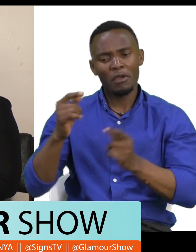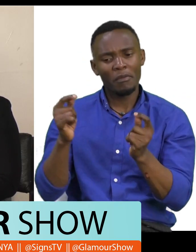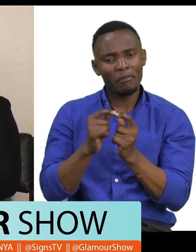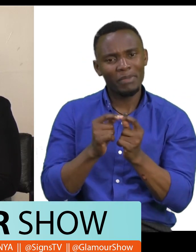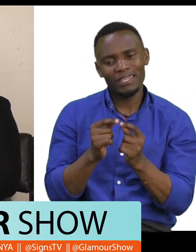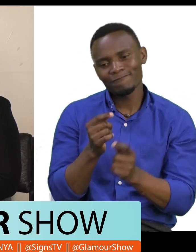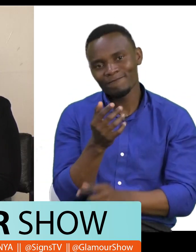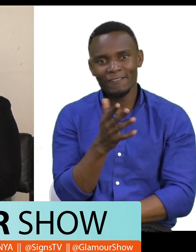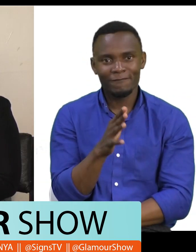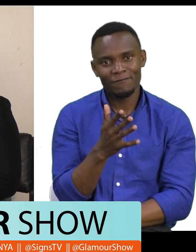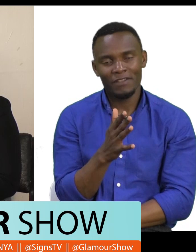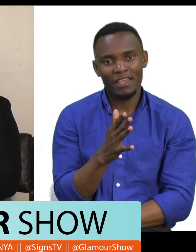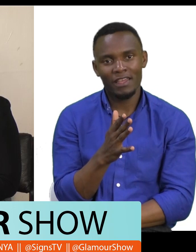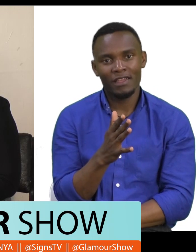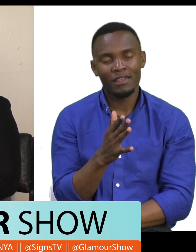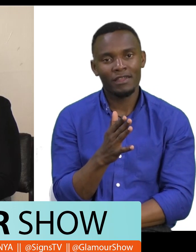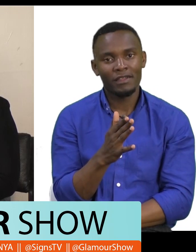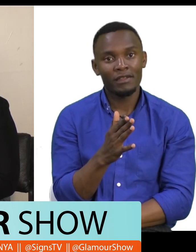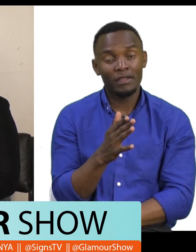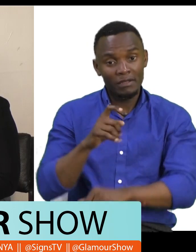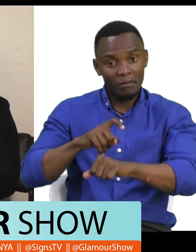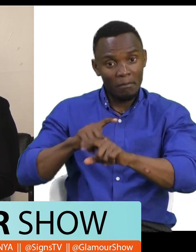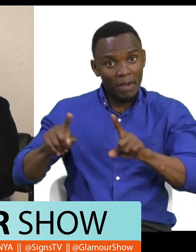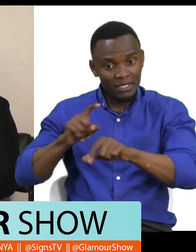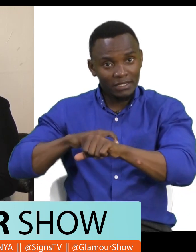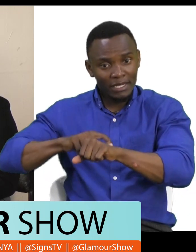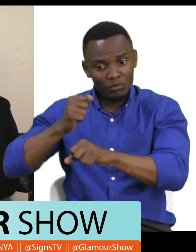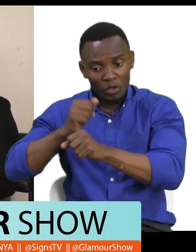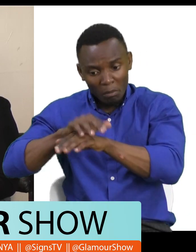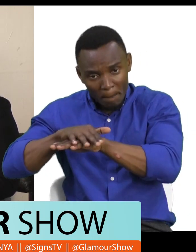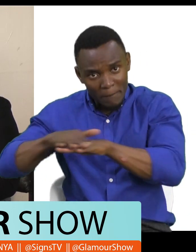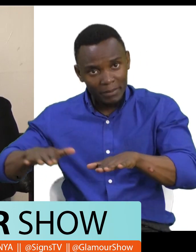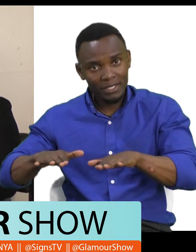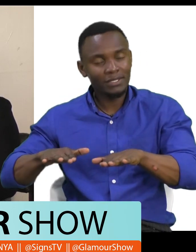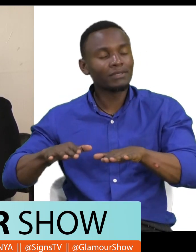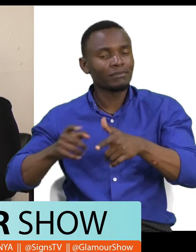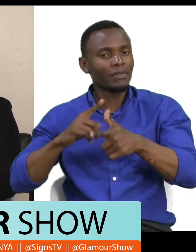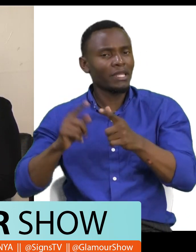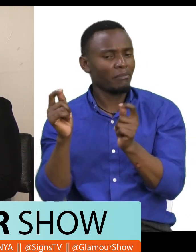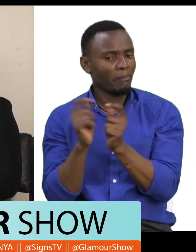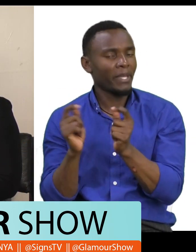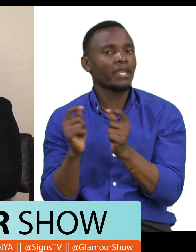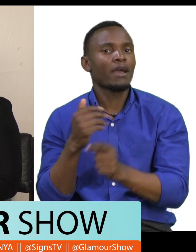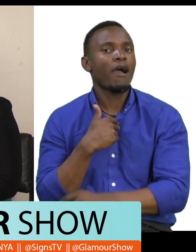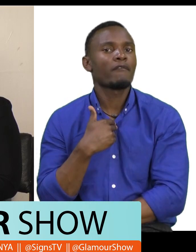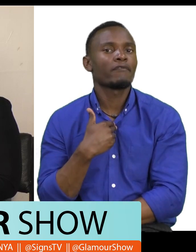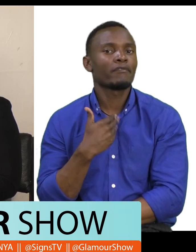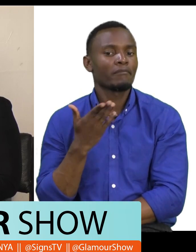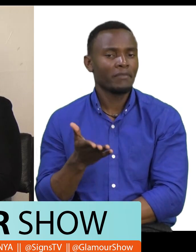that much pain like when you are carrying out the permanent hair removal method, whereby